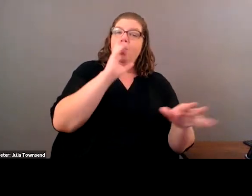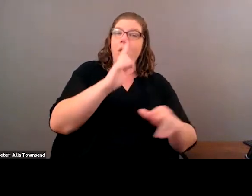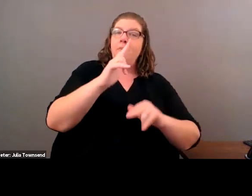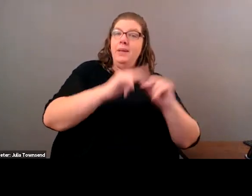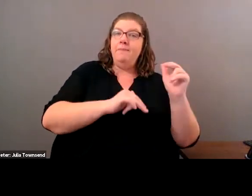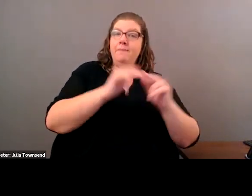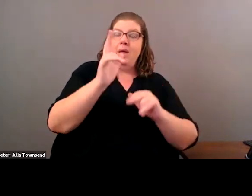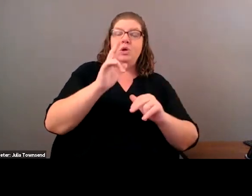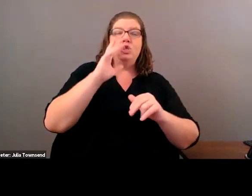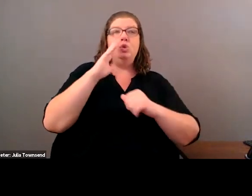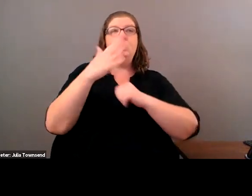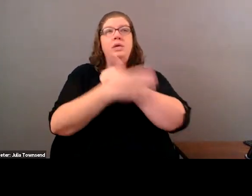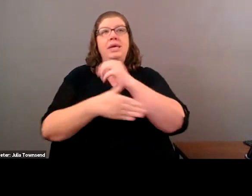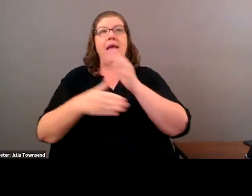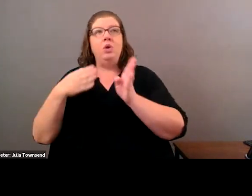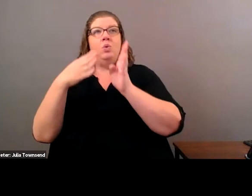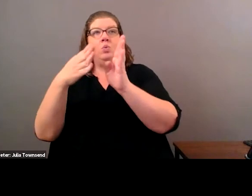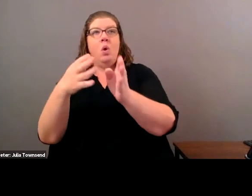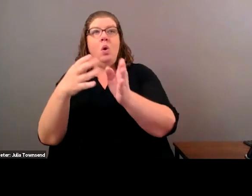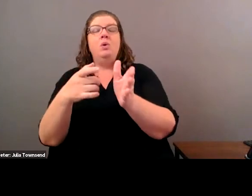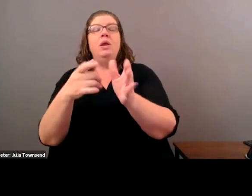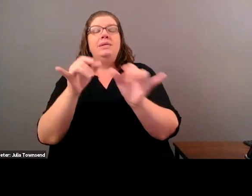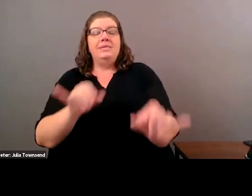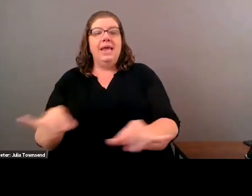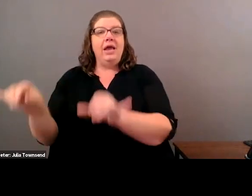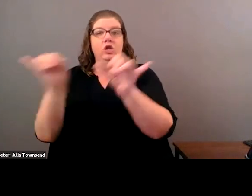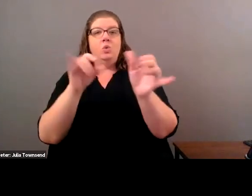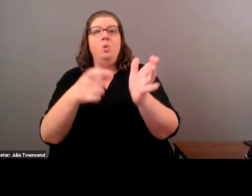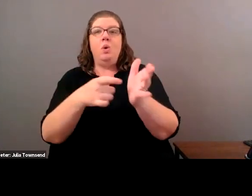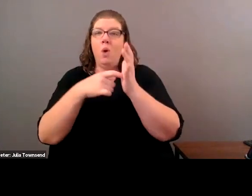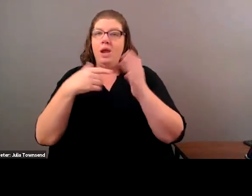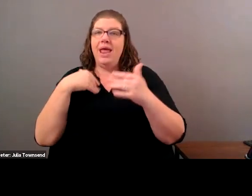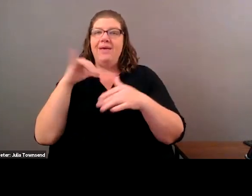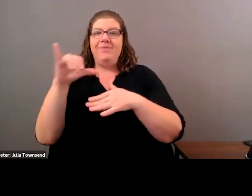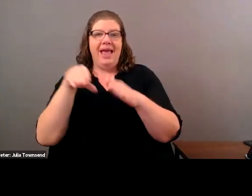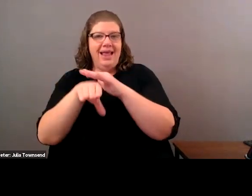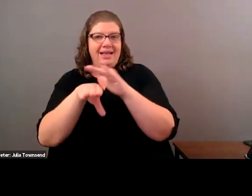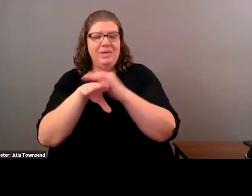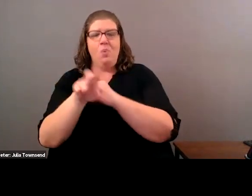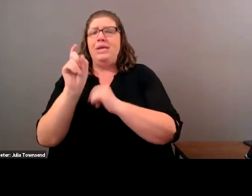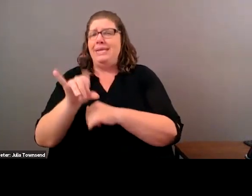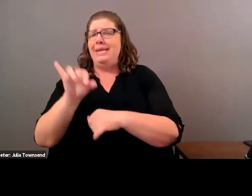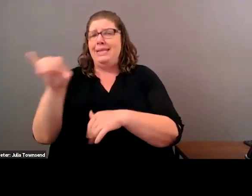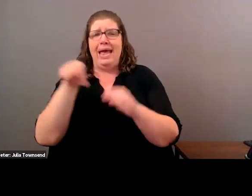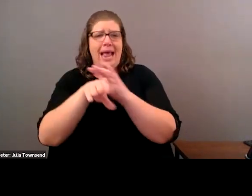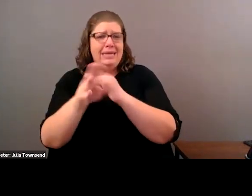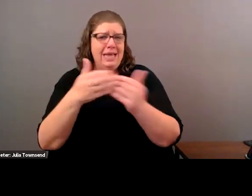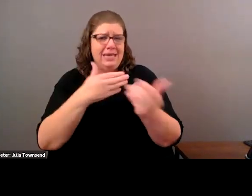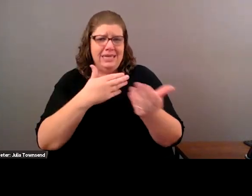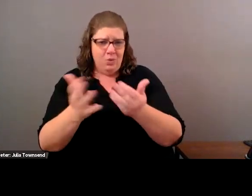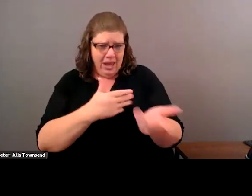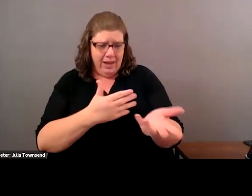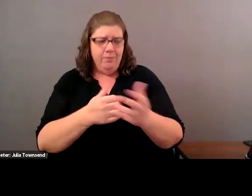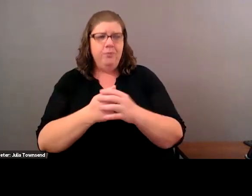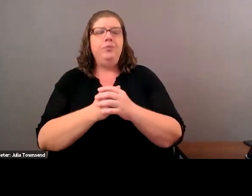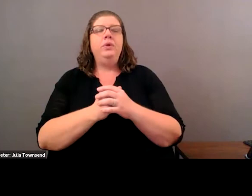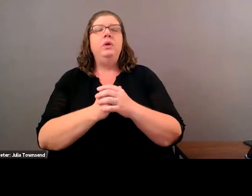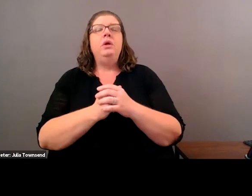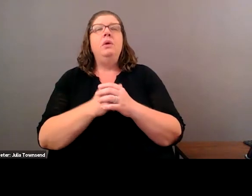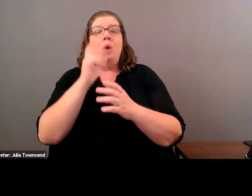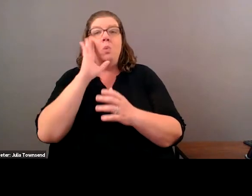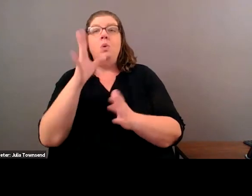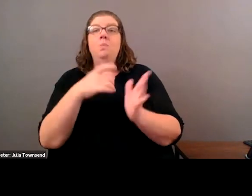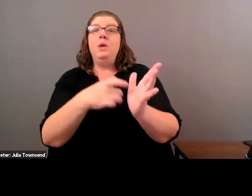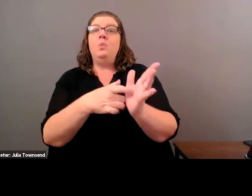road standards, and we will be required to have that access. I mean, we'll need that access regardless. But we will be